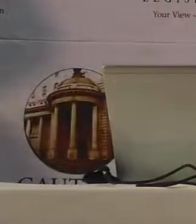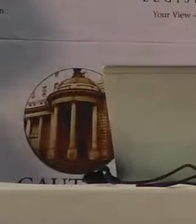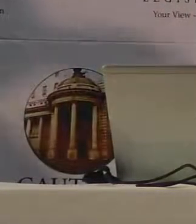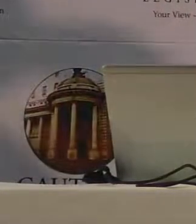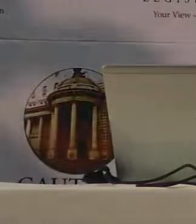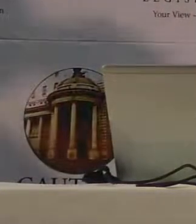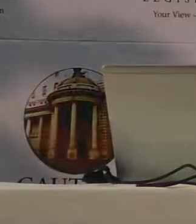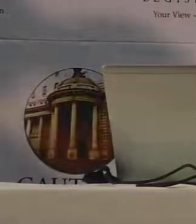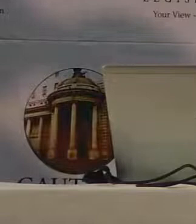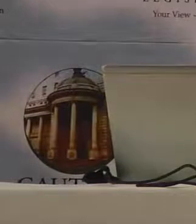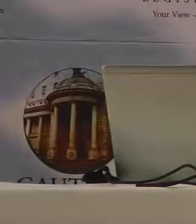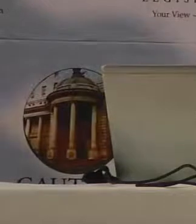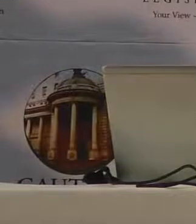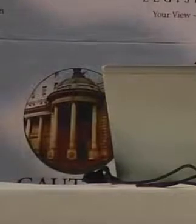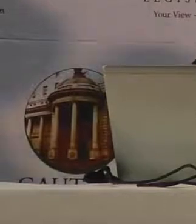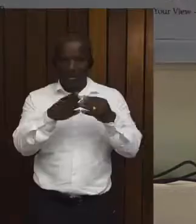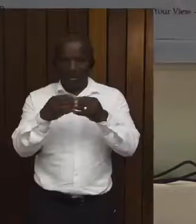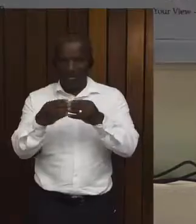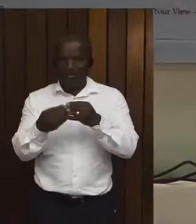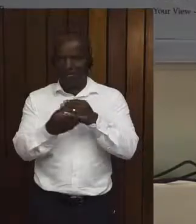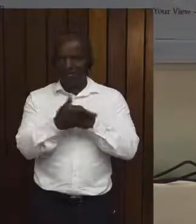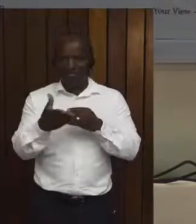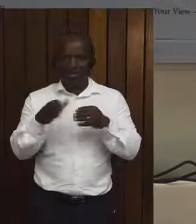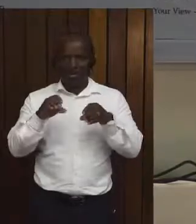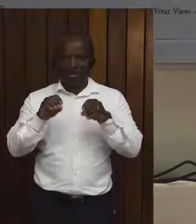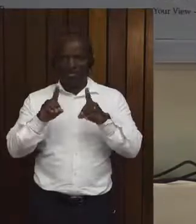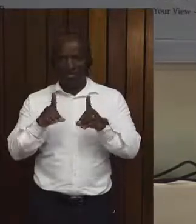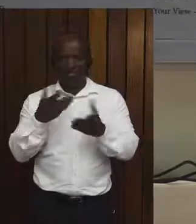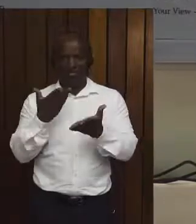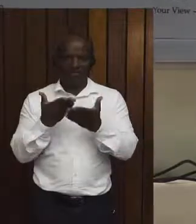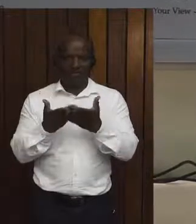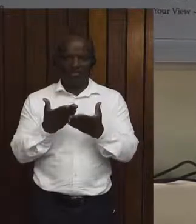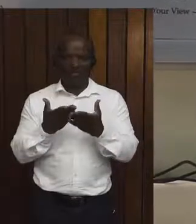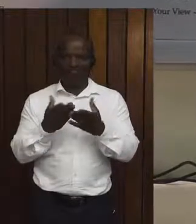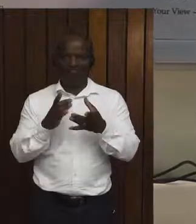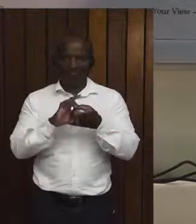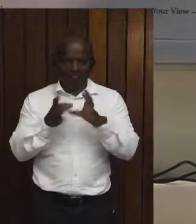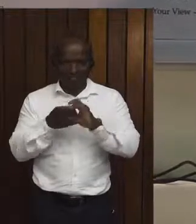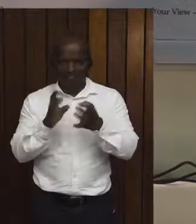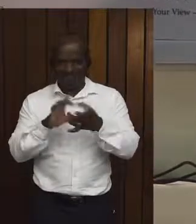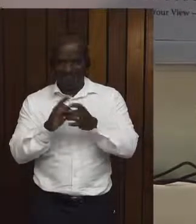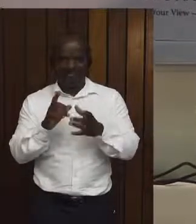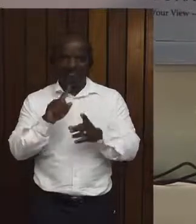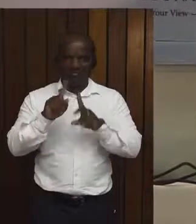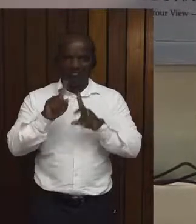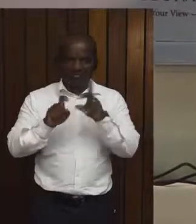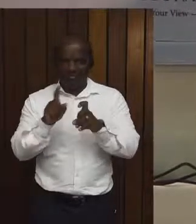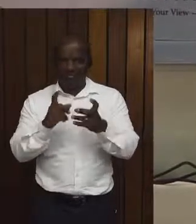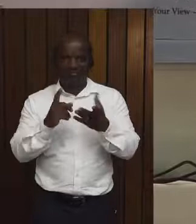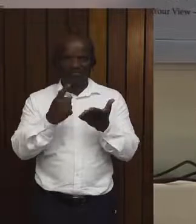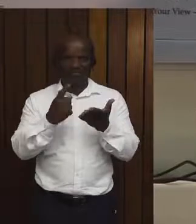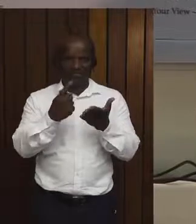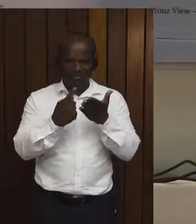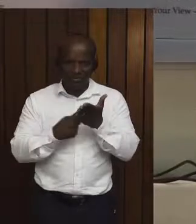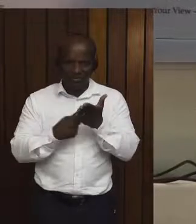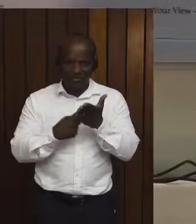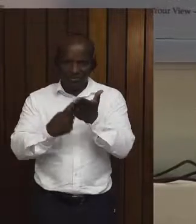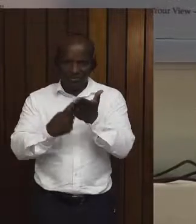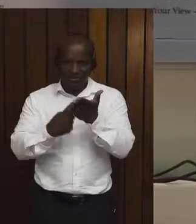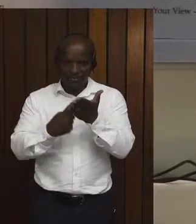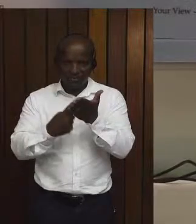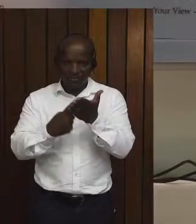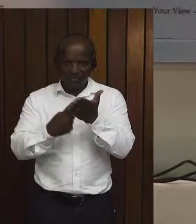Okay, let's do this. I will ask the committee to engage with the MEC on a number of the points that he's